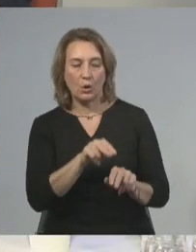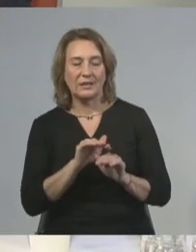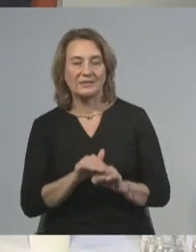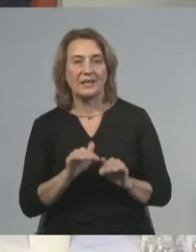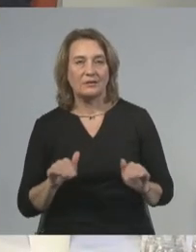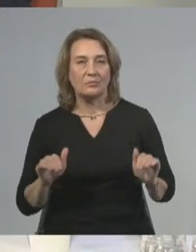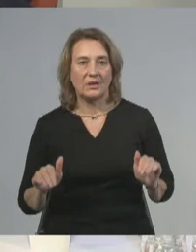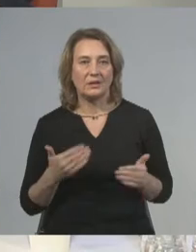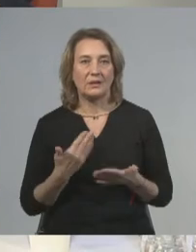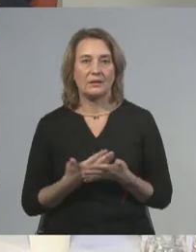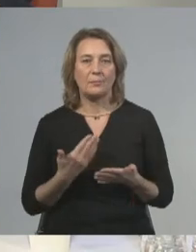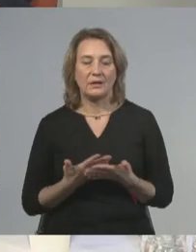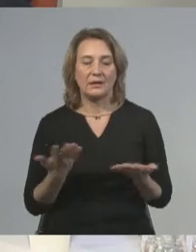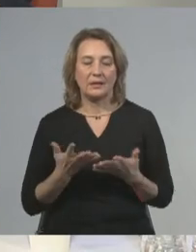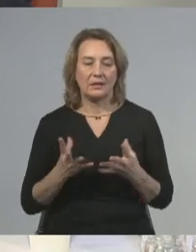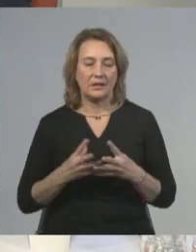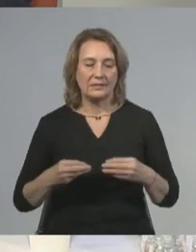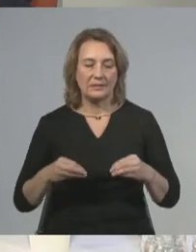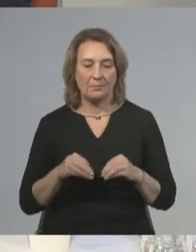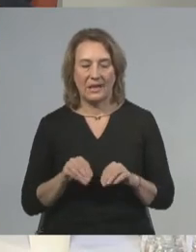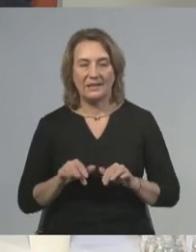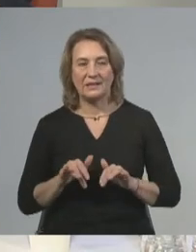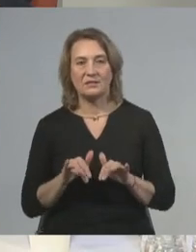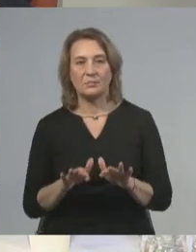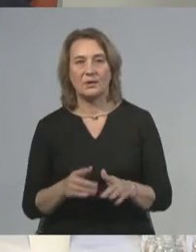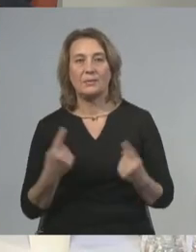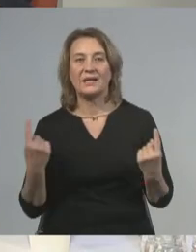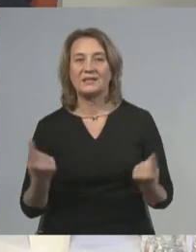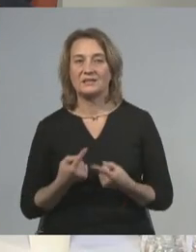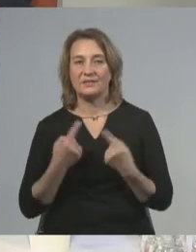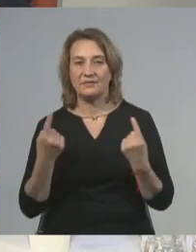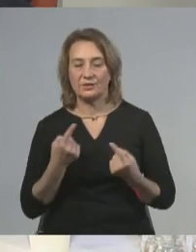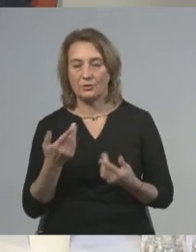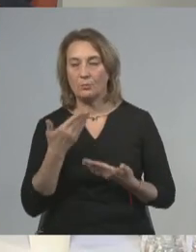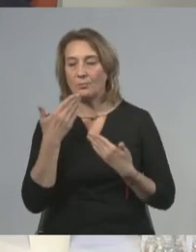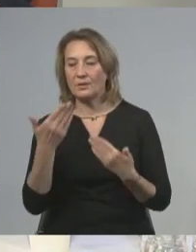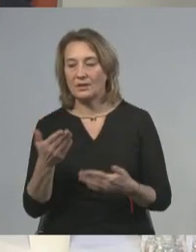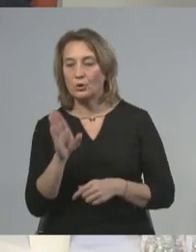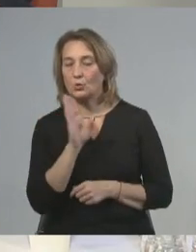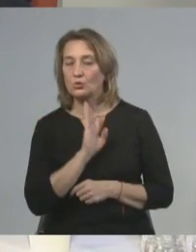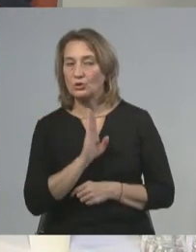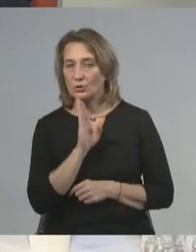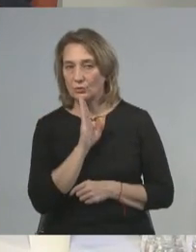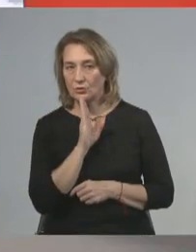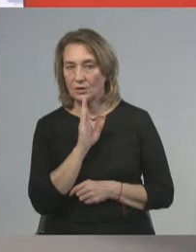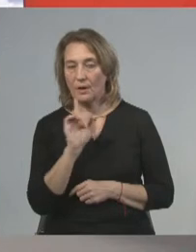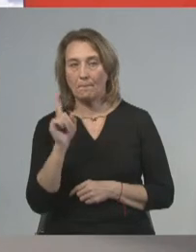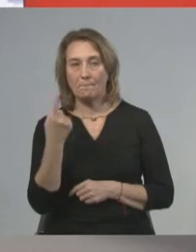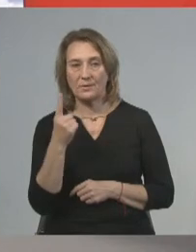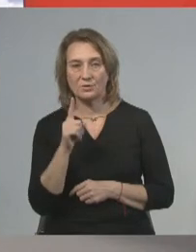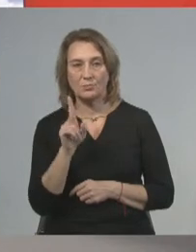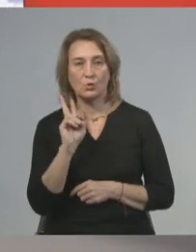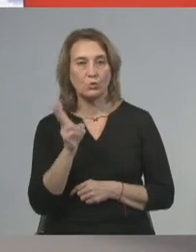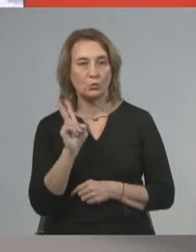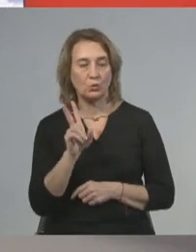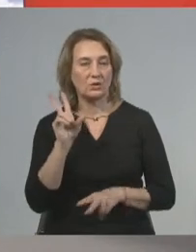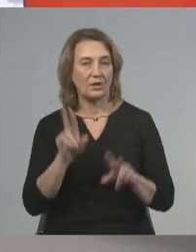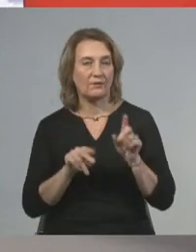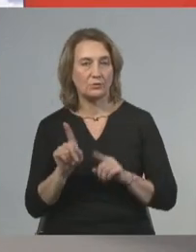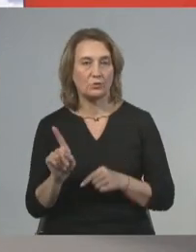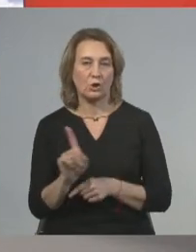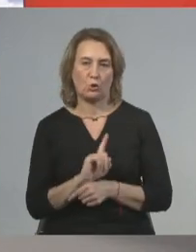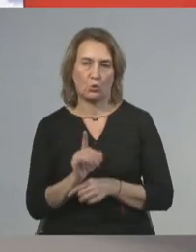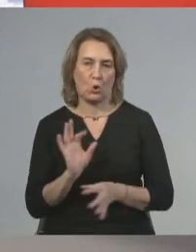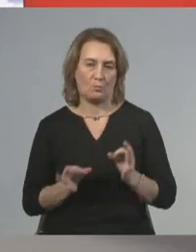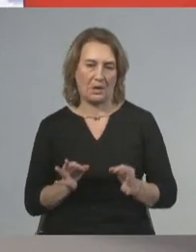asked how they combine their role as a professional and as for example father of young children usually women are the ones who ask who are